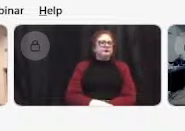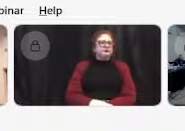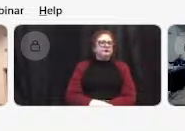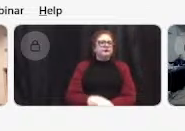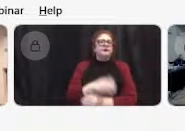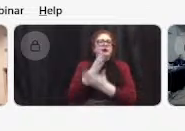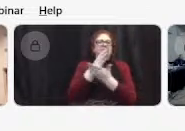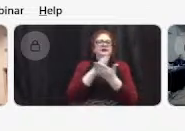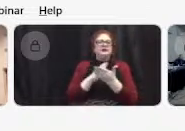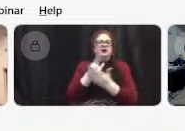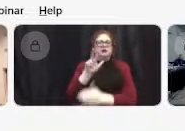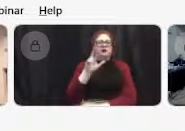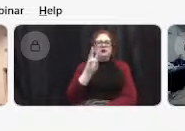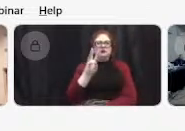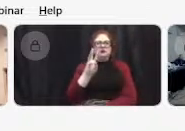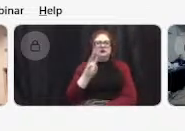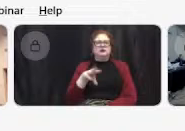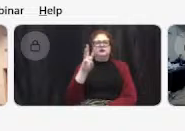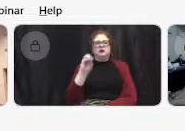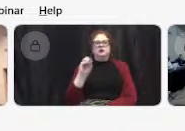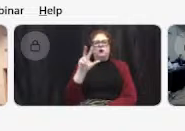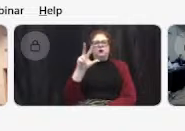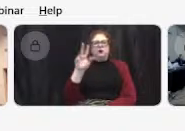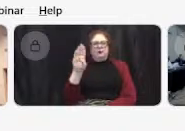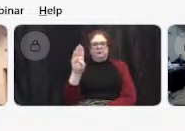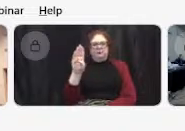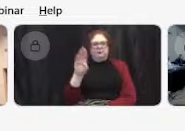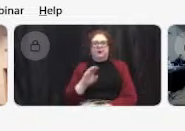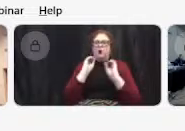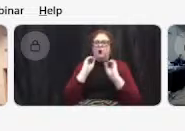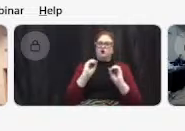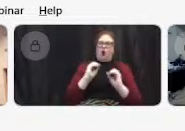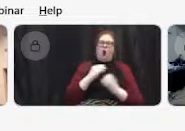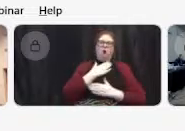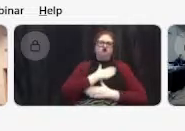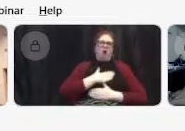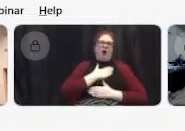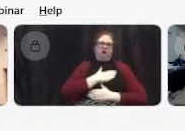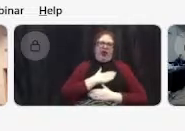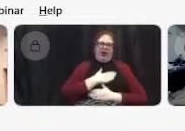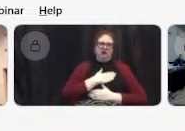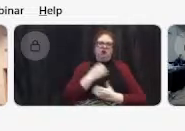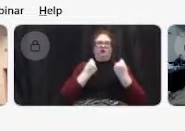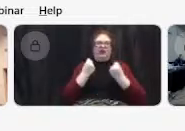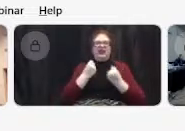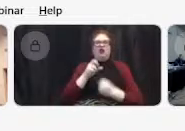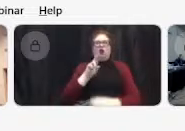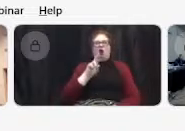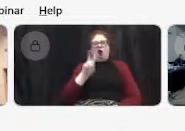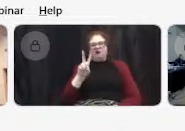Section 36603B13 states that no recreational vehicles, buses, trailers shall be